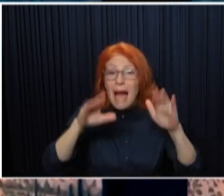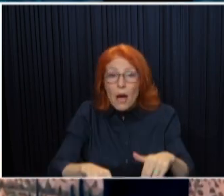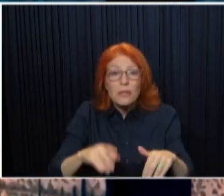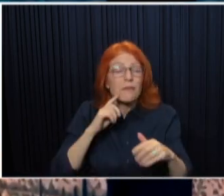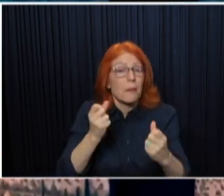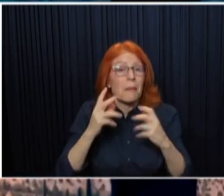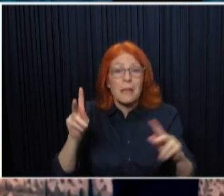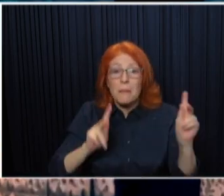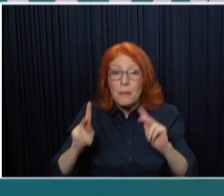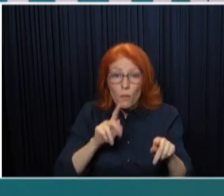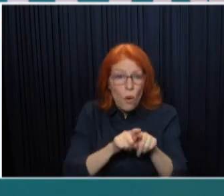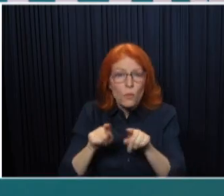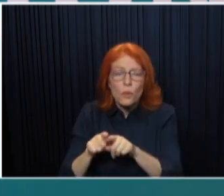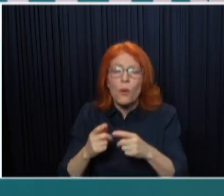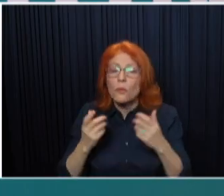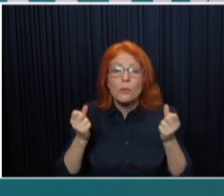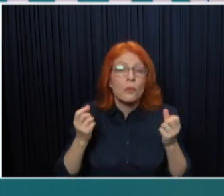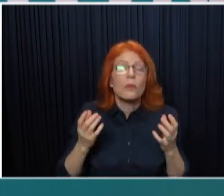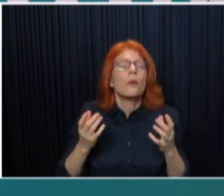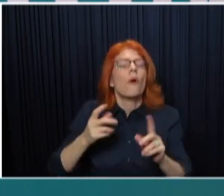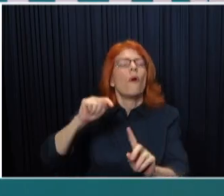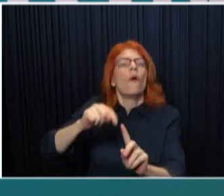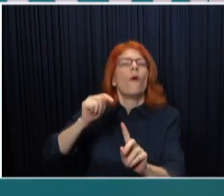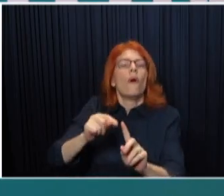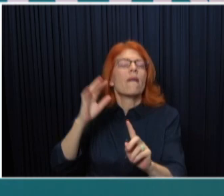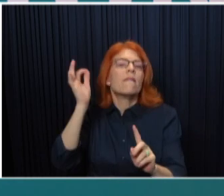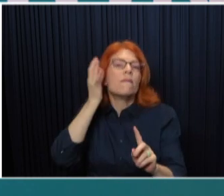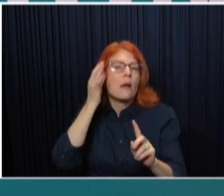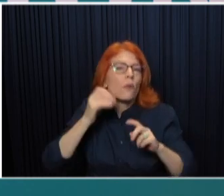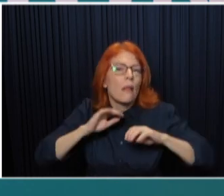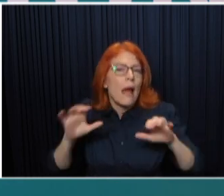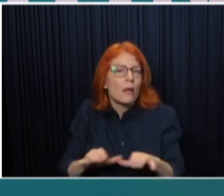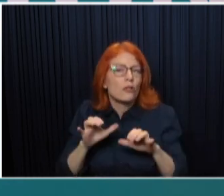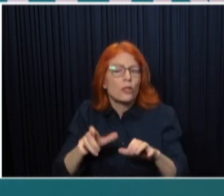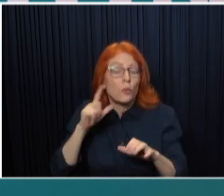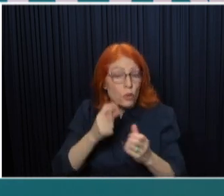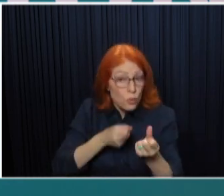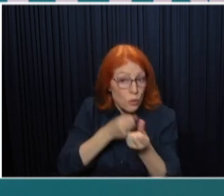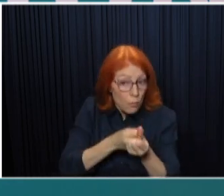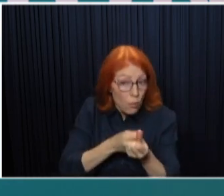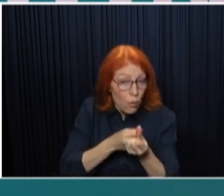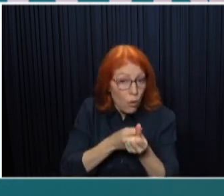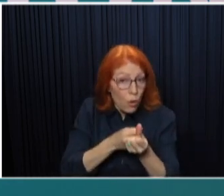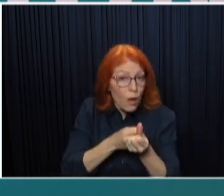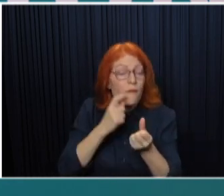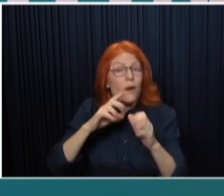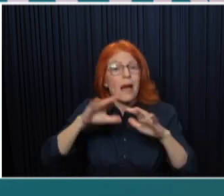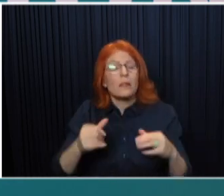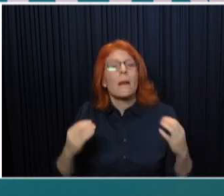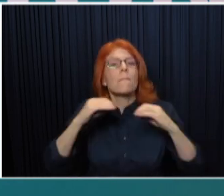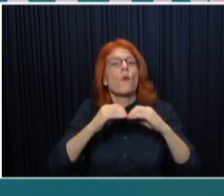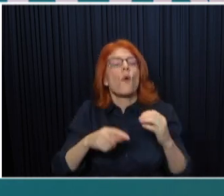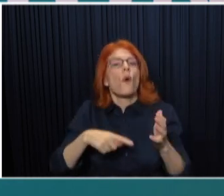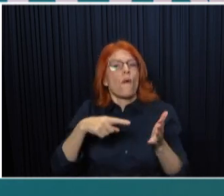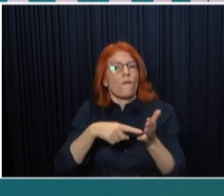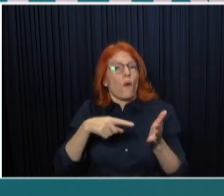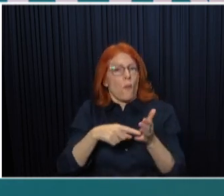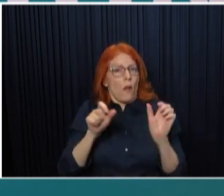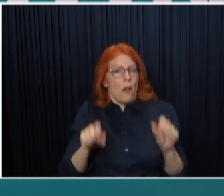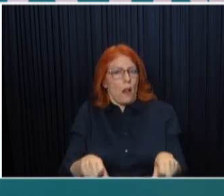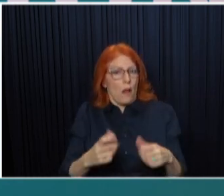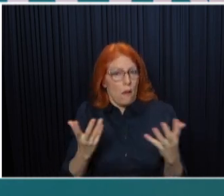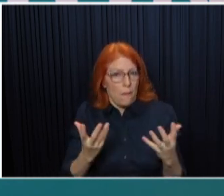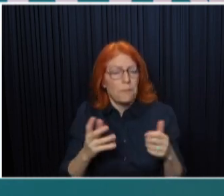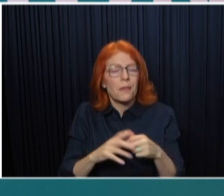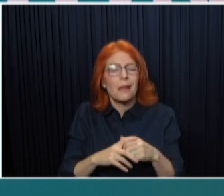many folks. And so what specific federal actions would you support to make housing more affordable? And